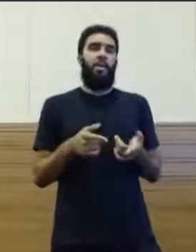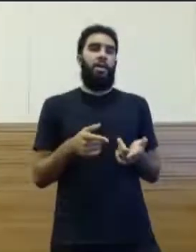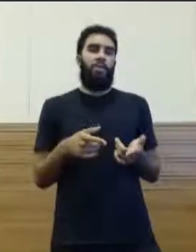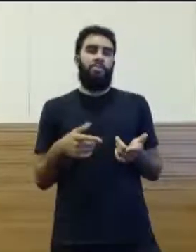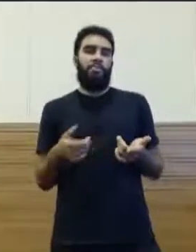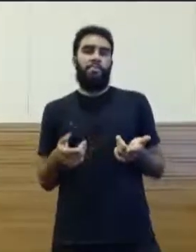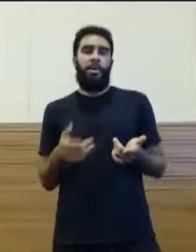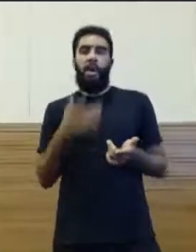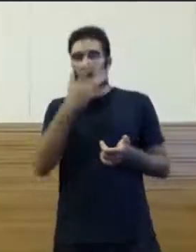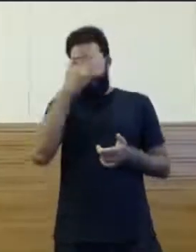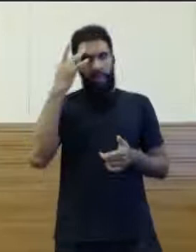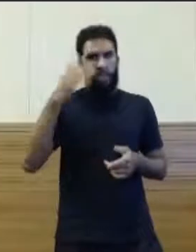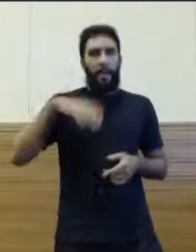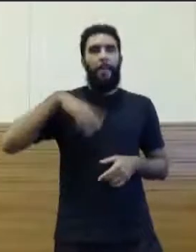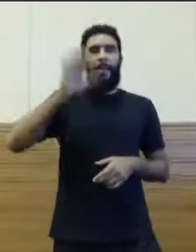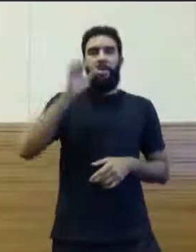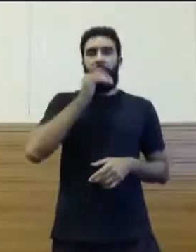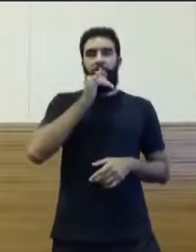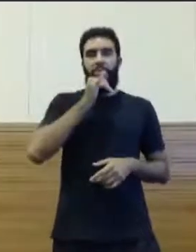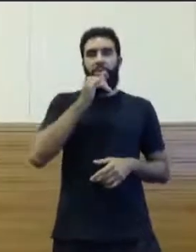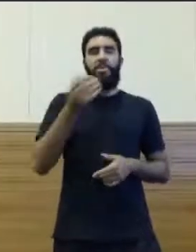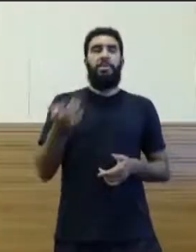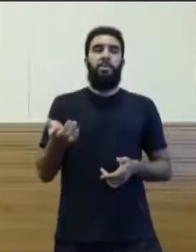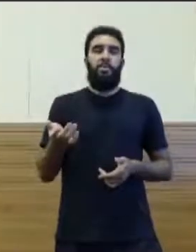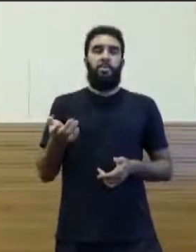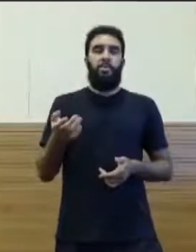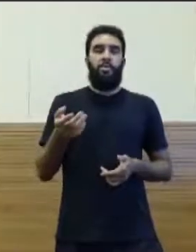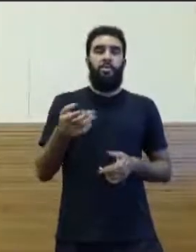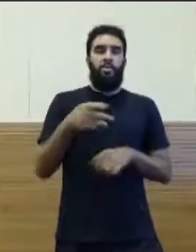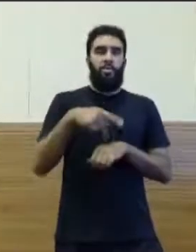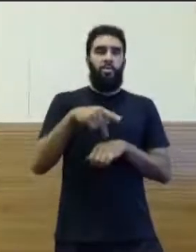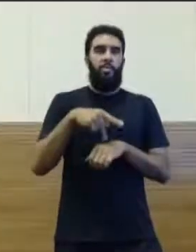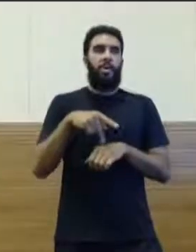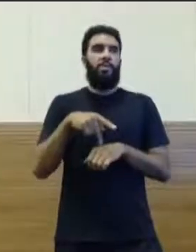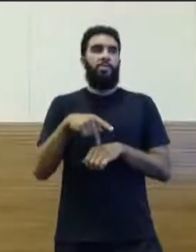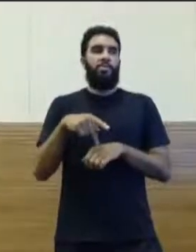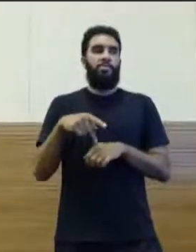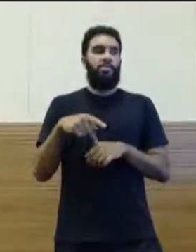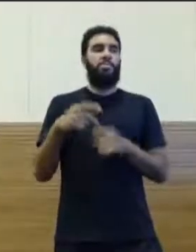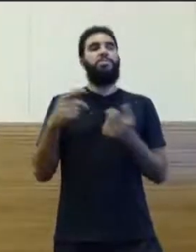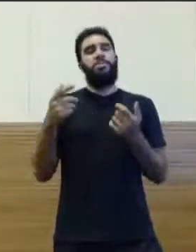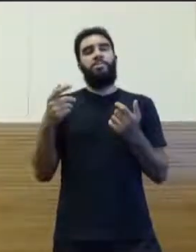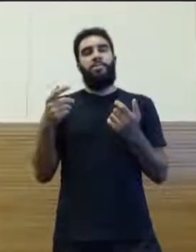or are the ones that people do the most in Ecuador.